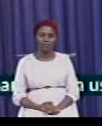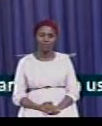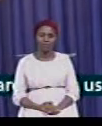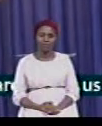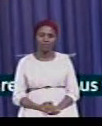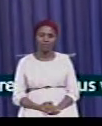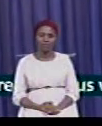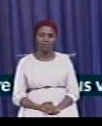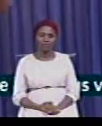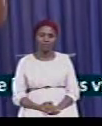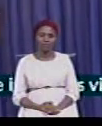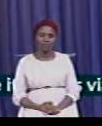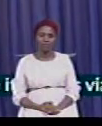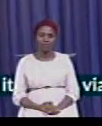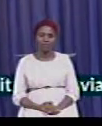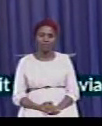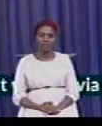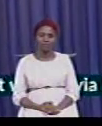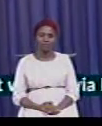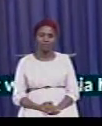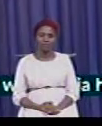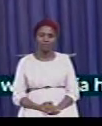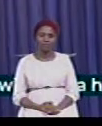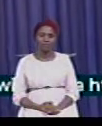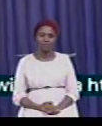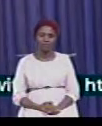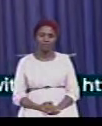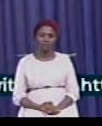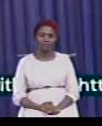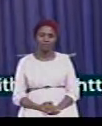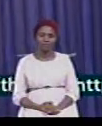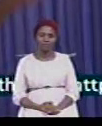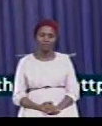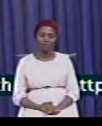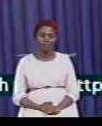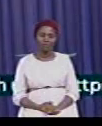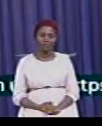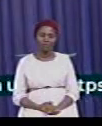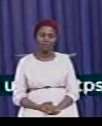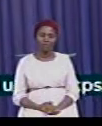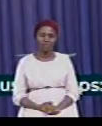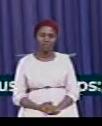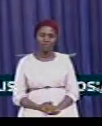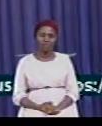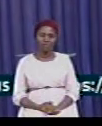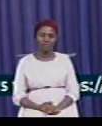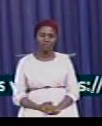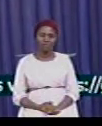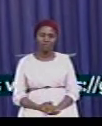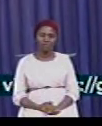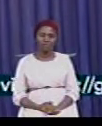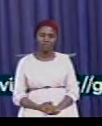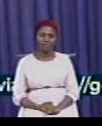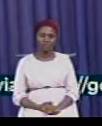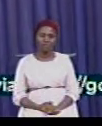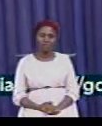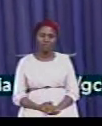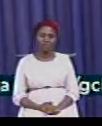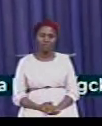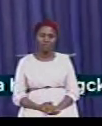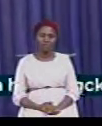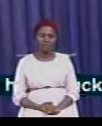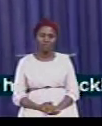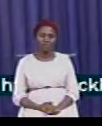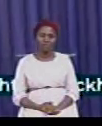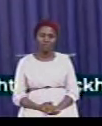I mean, Sakawa. I saw the damn honor. I was in Uncle Pony and Mammy Fanya Juma. Tis Adaka Krakana, ye call them what Ted, Jeff